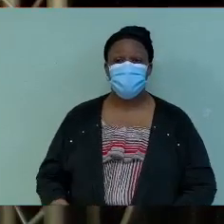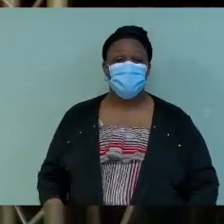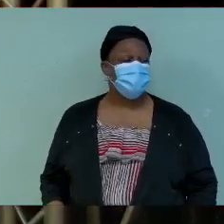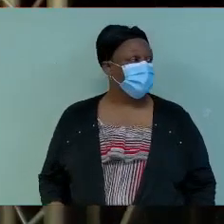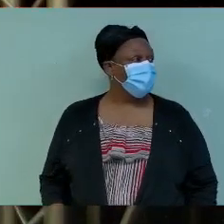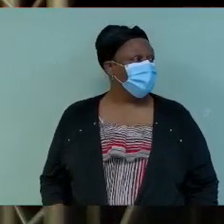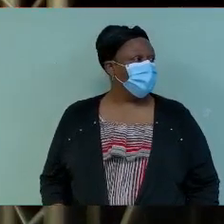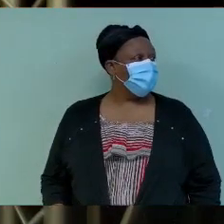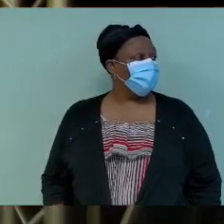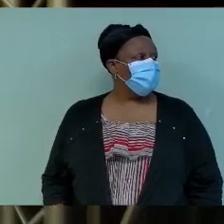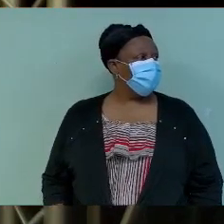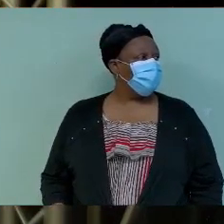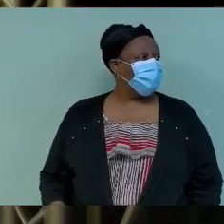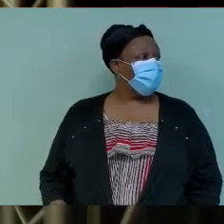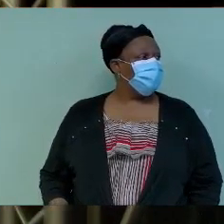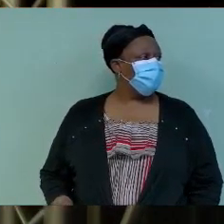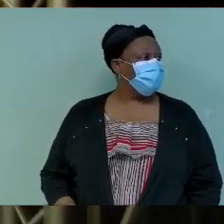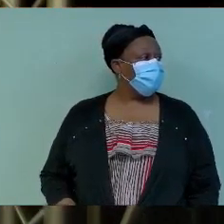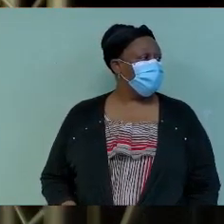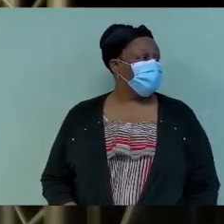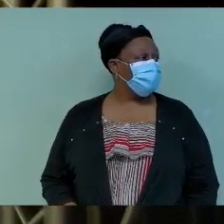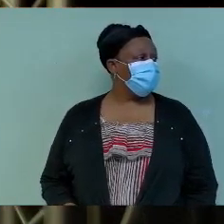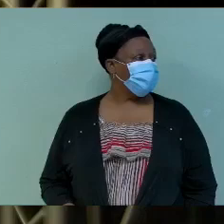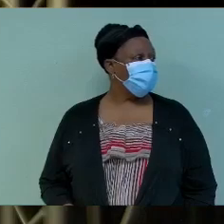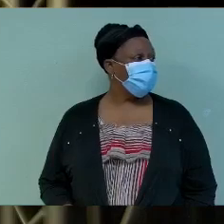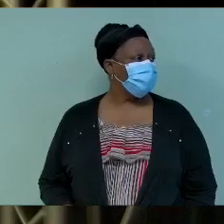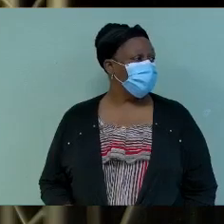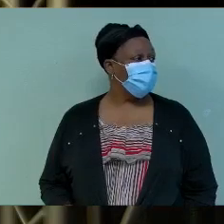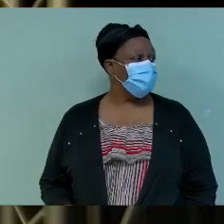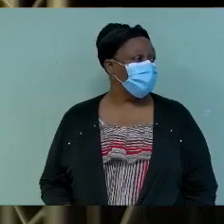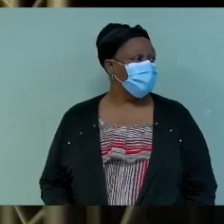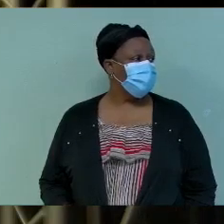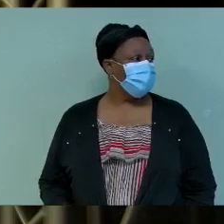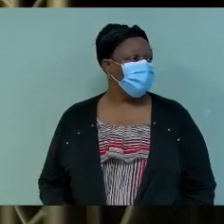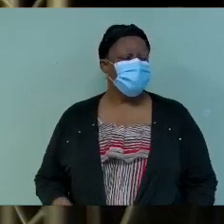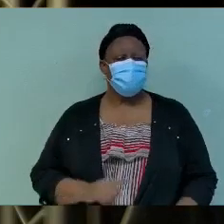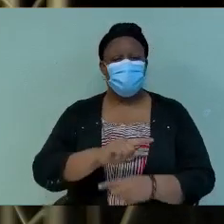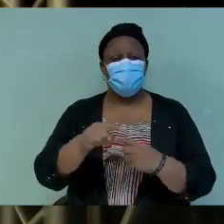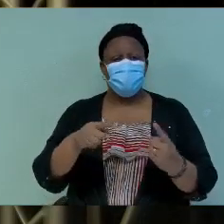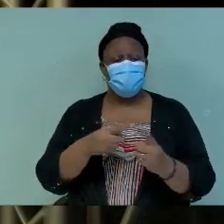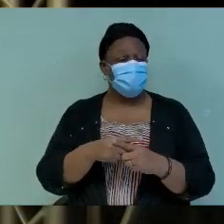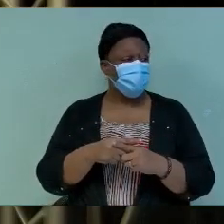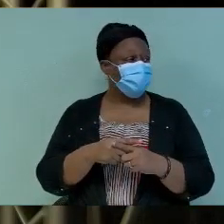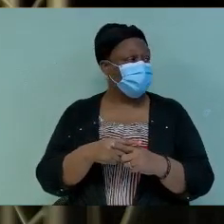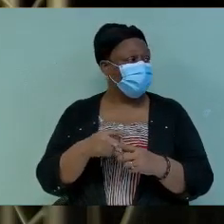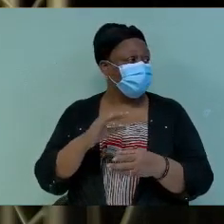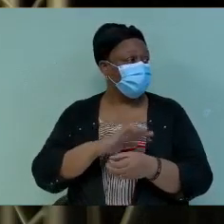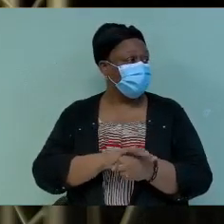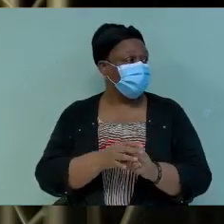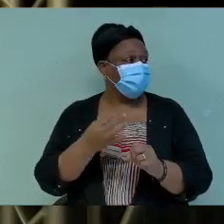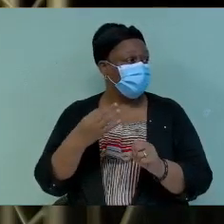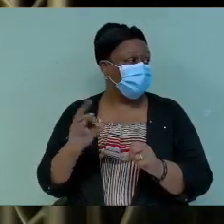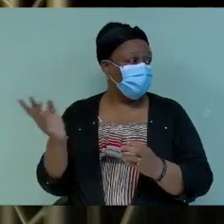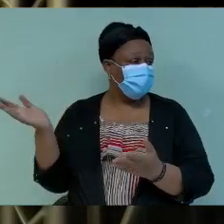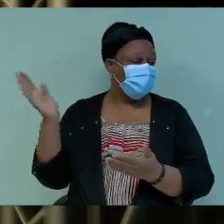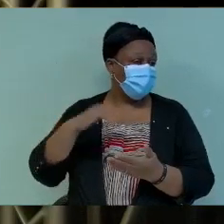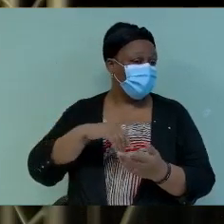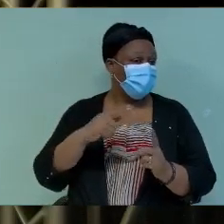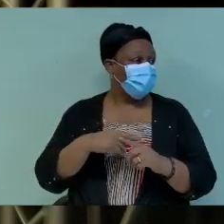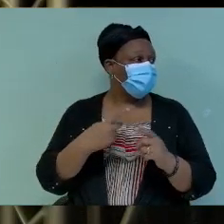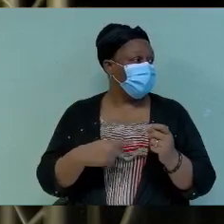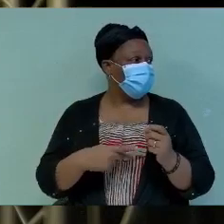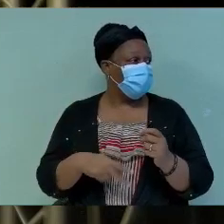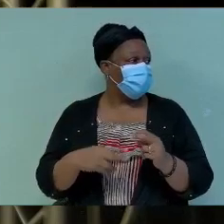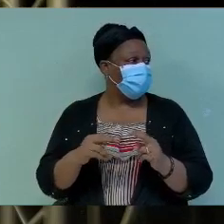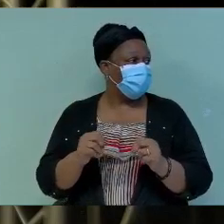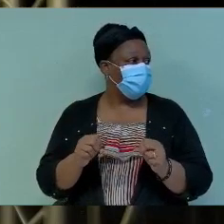I just want to say that at the start of this pandemic, when it reached St. Kitts, we said that we were putting a hold